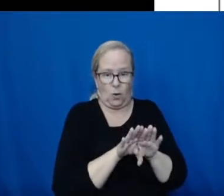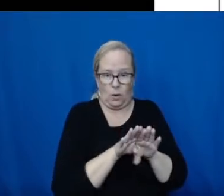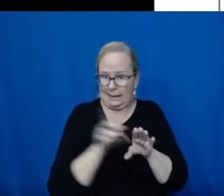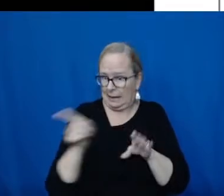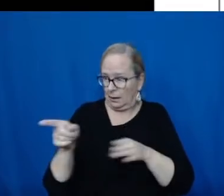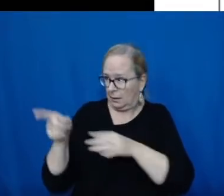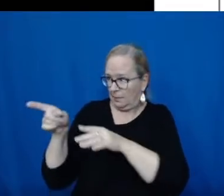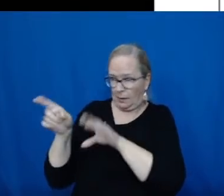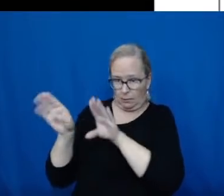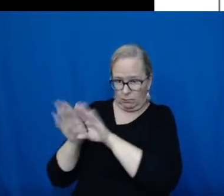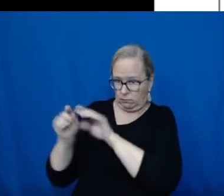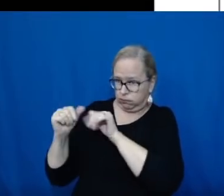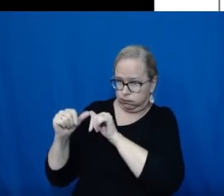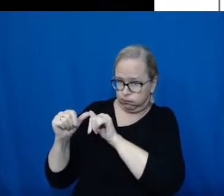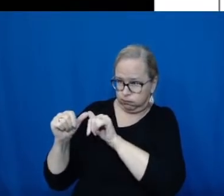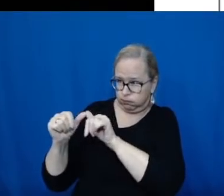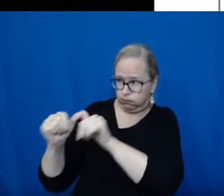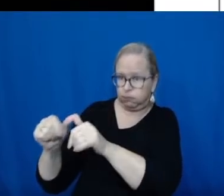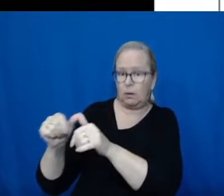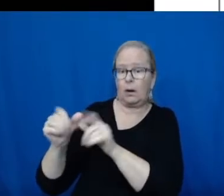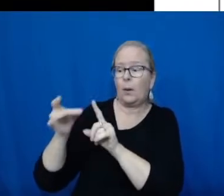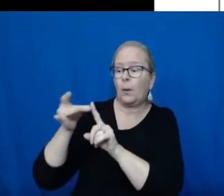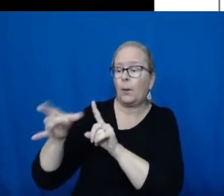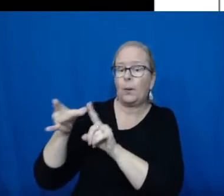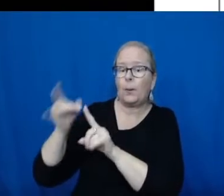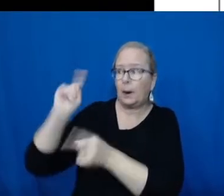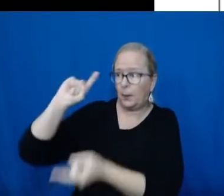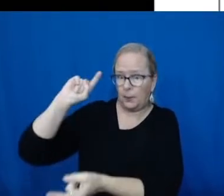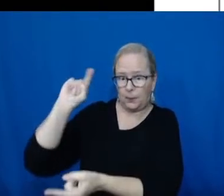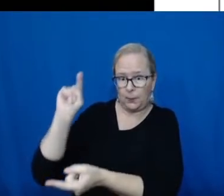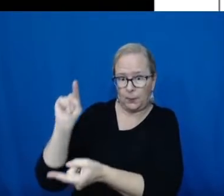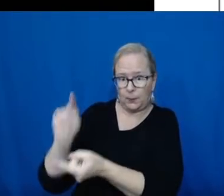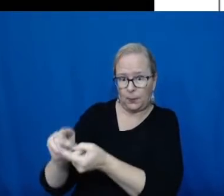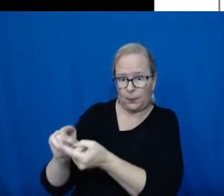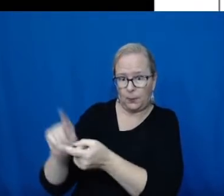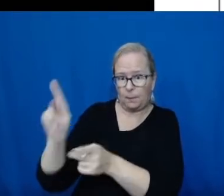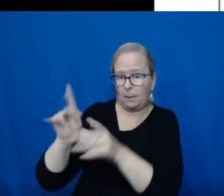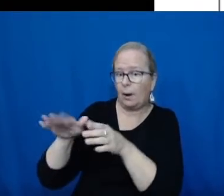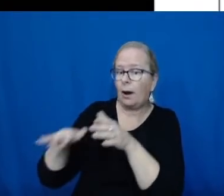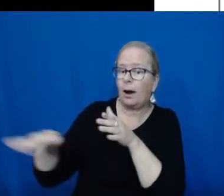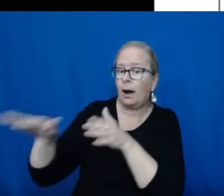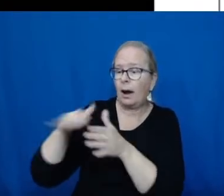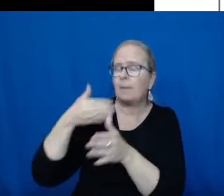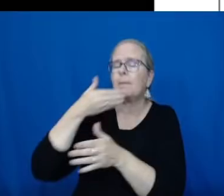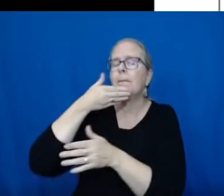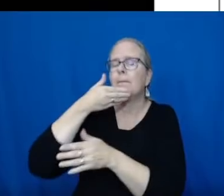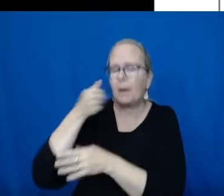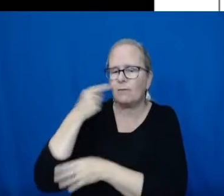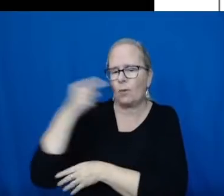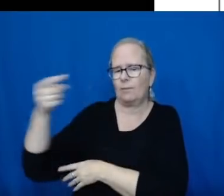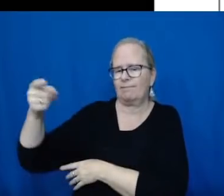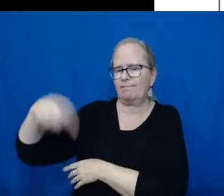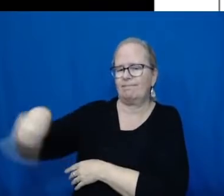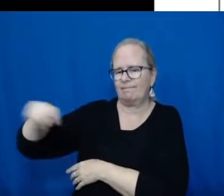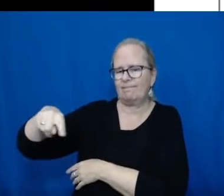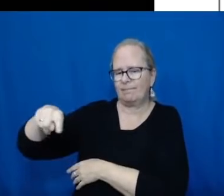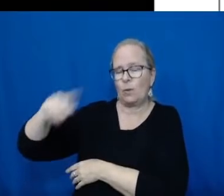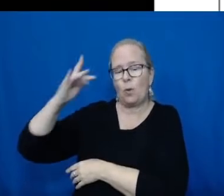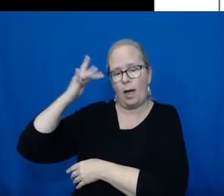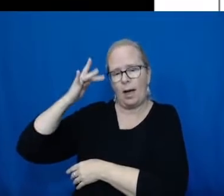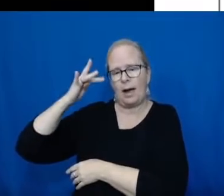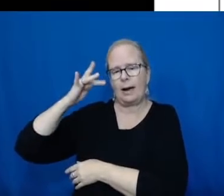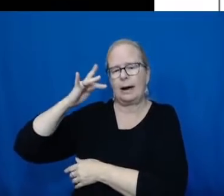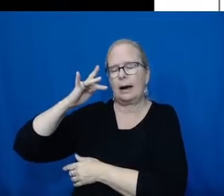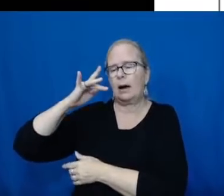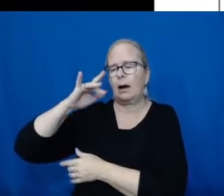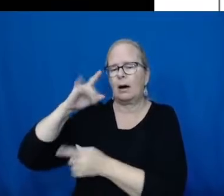less hospitalizations and much less deaths. So anytime they had outbreaks from imported cases, they can also swiftly